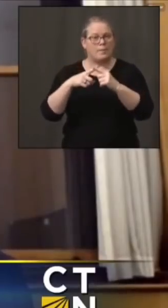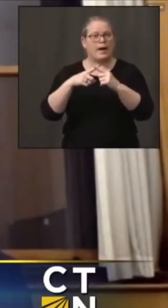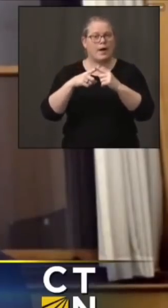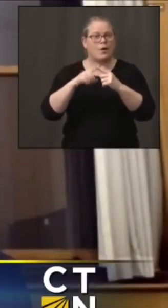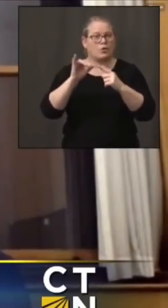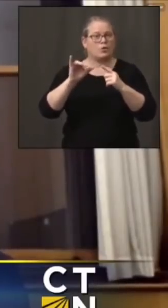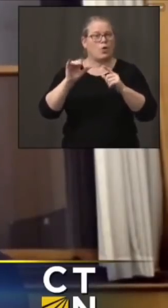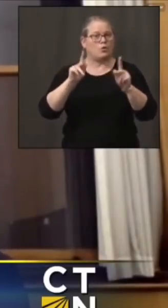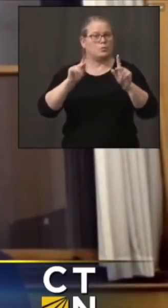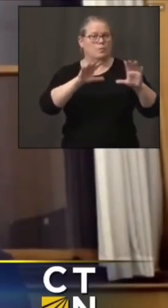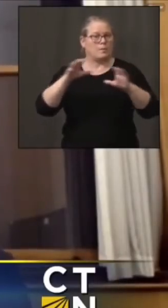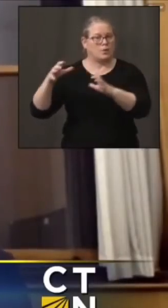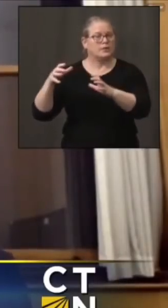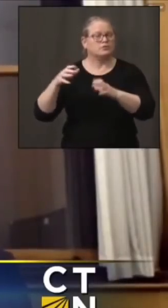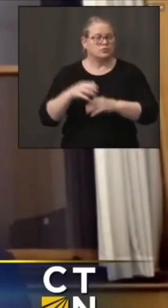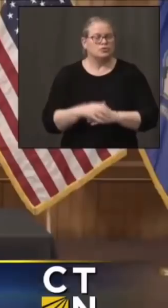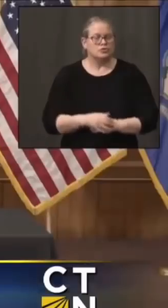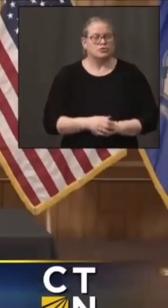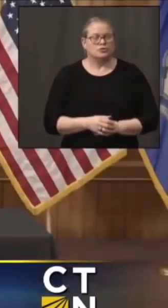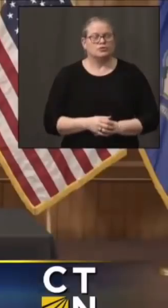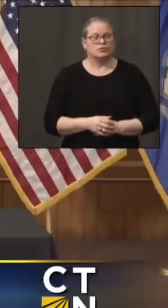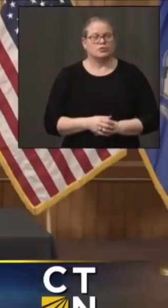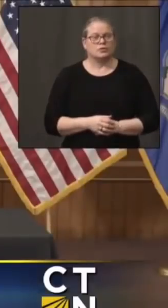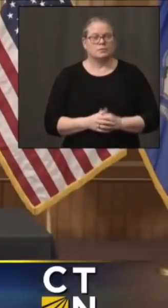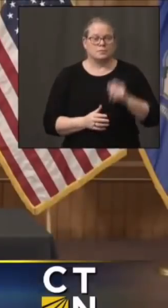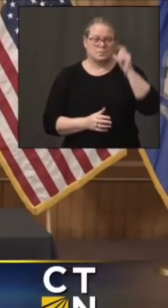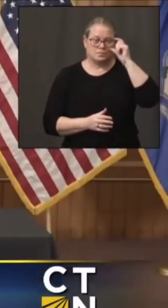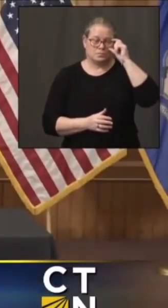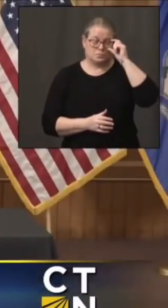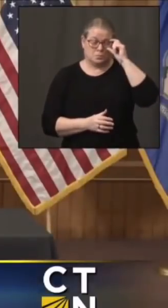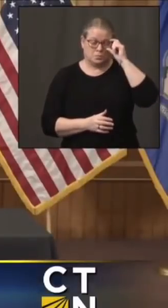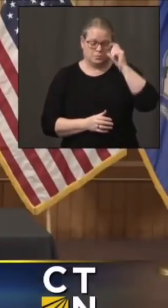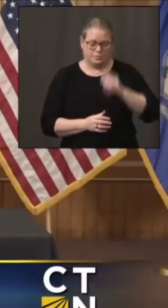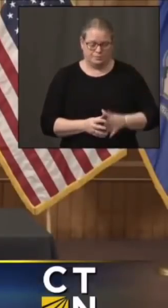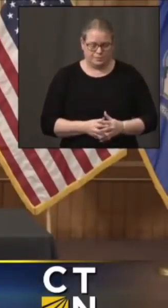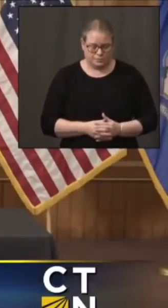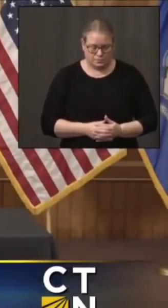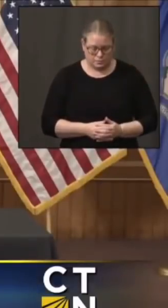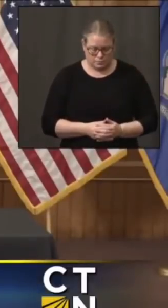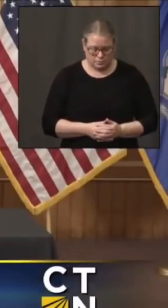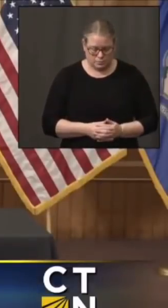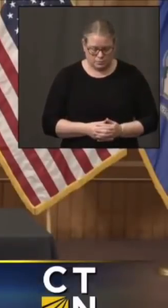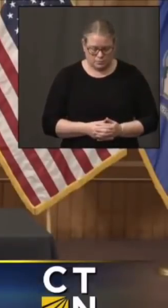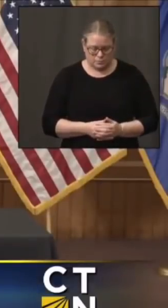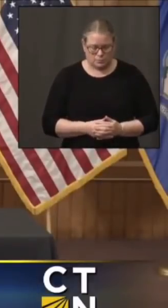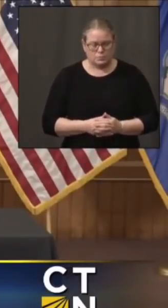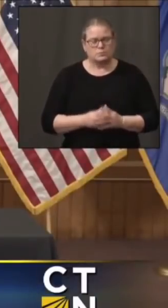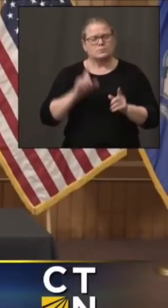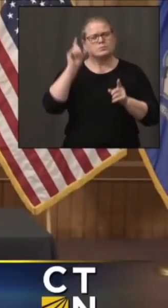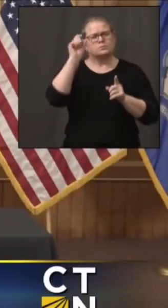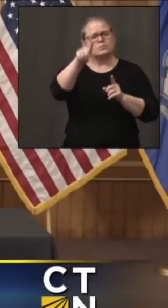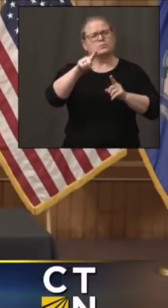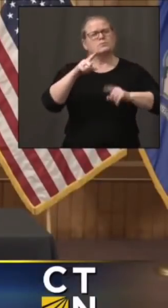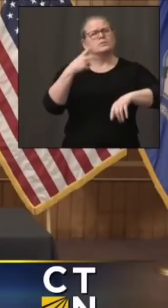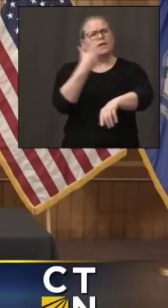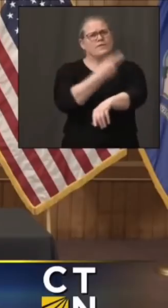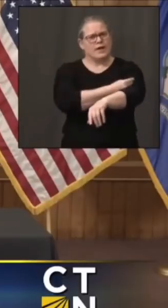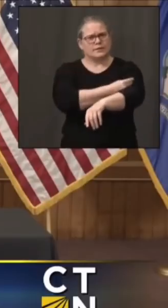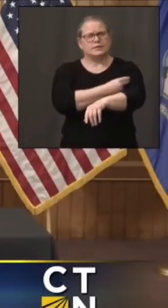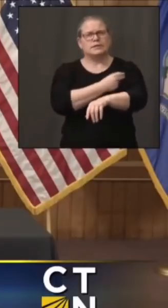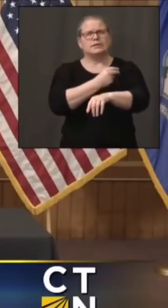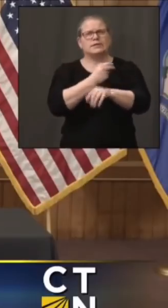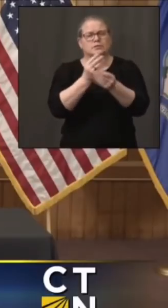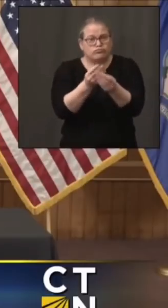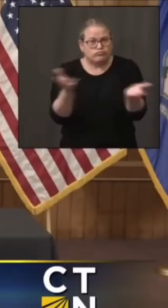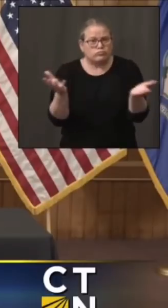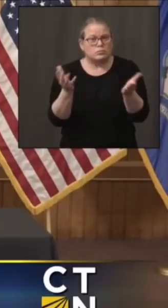those populations. Okay. And for the number of vaccines distributed, how recent is the state's data? Is it within